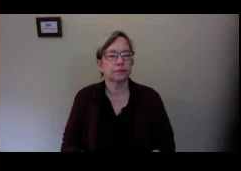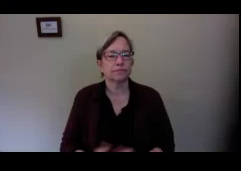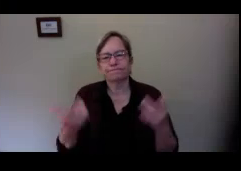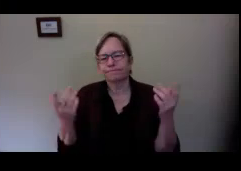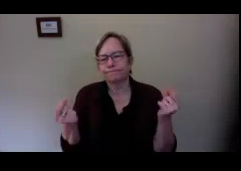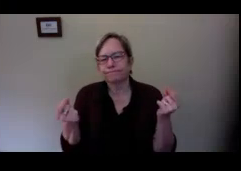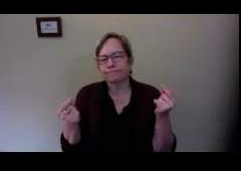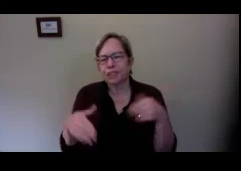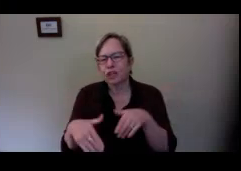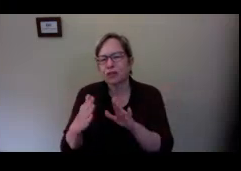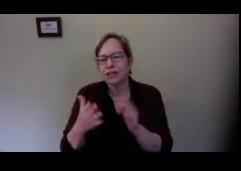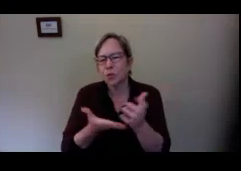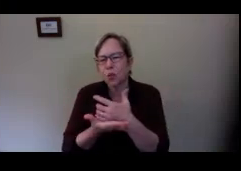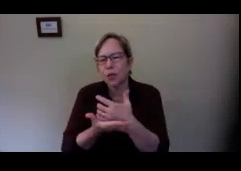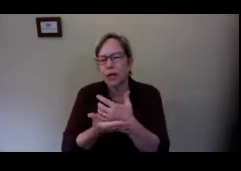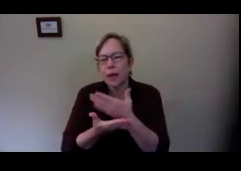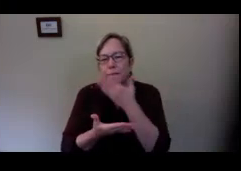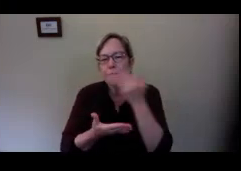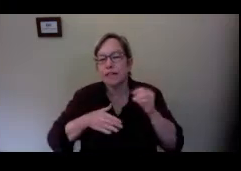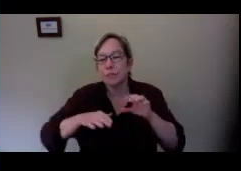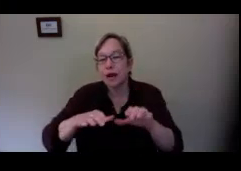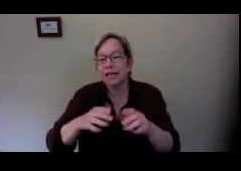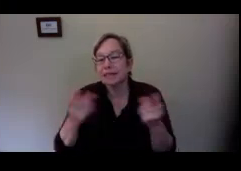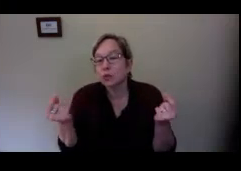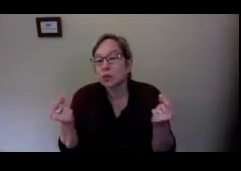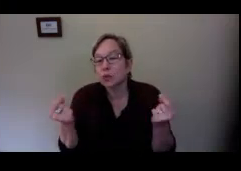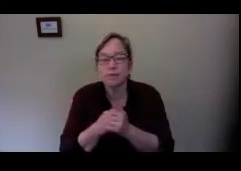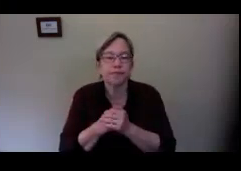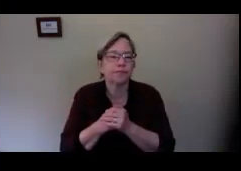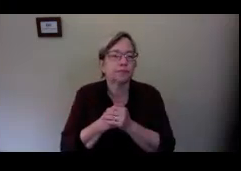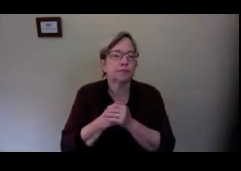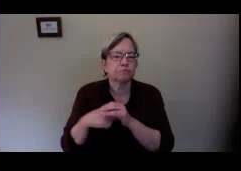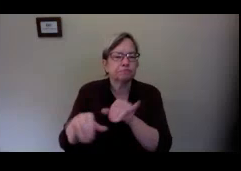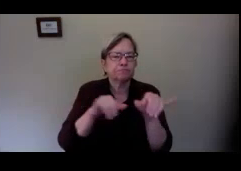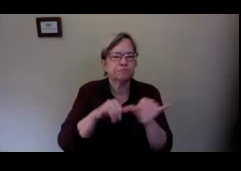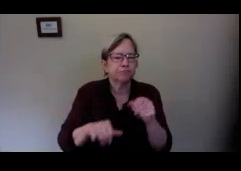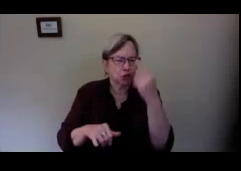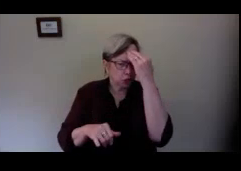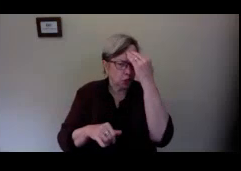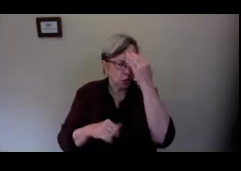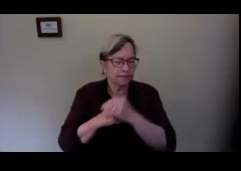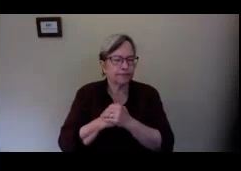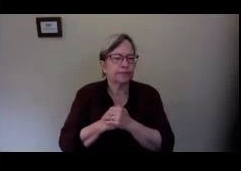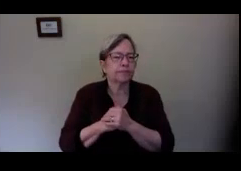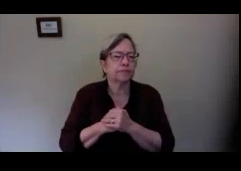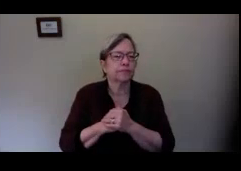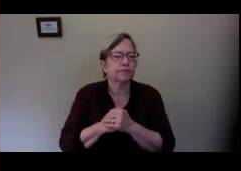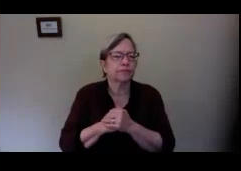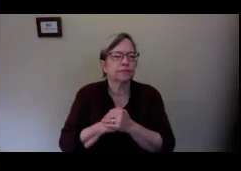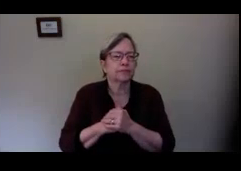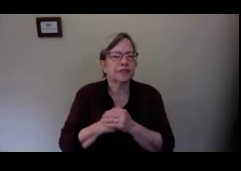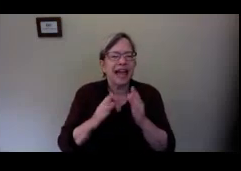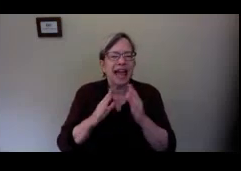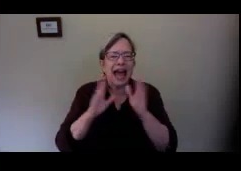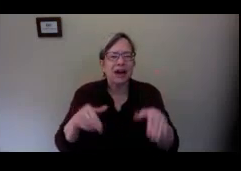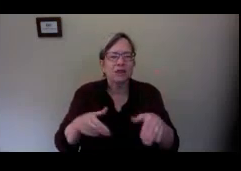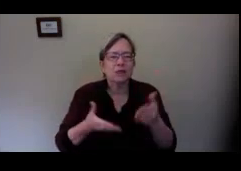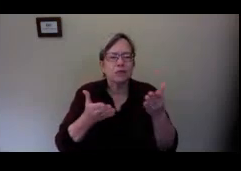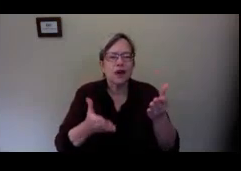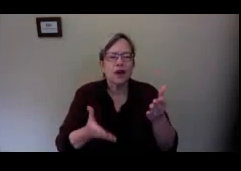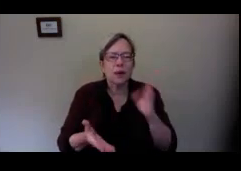Addressing hoarding best practices, what we should all know, and especially housing providers. A housing provider